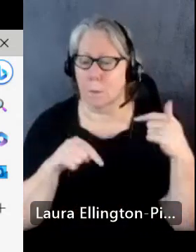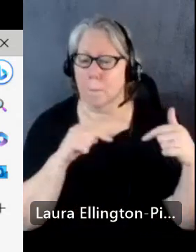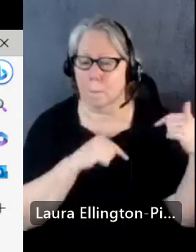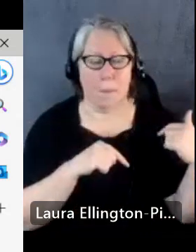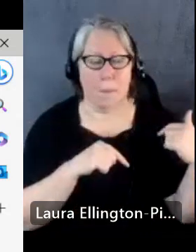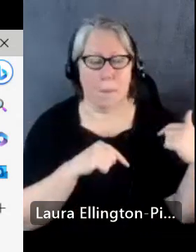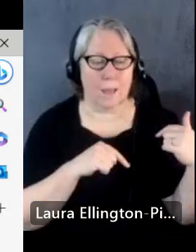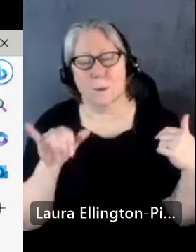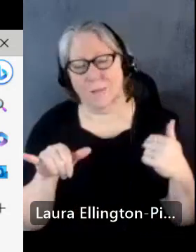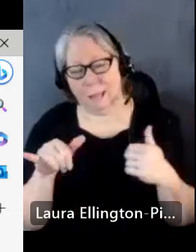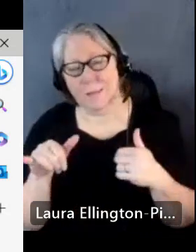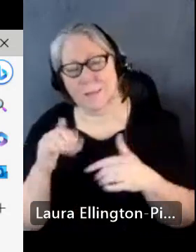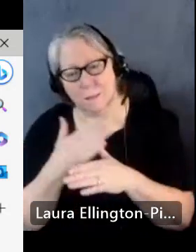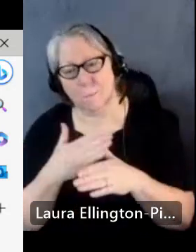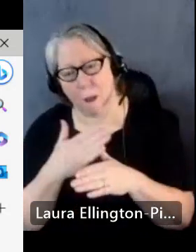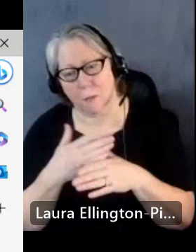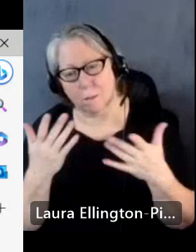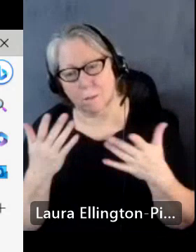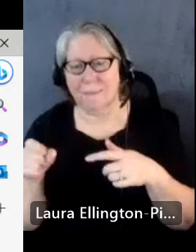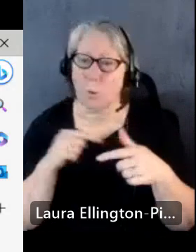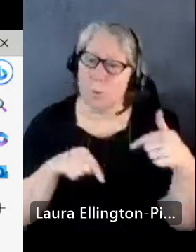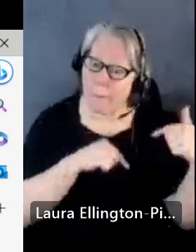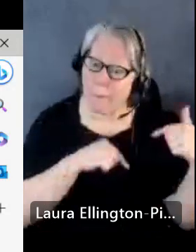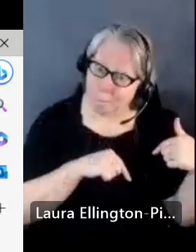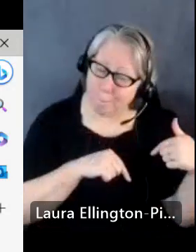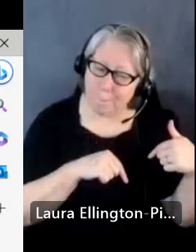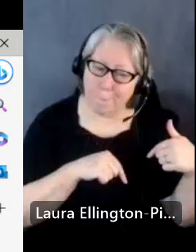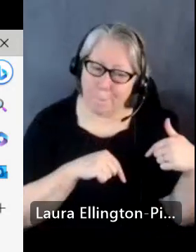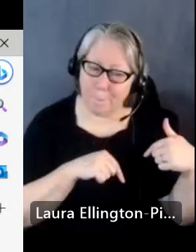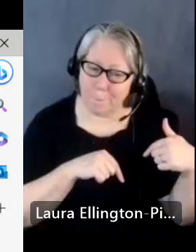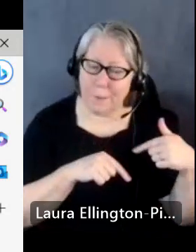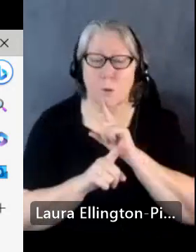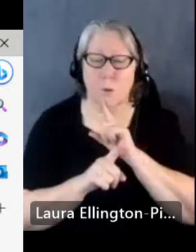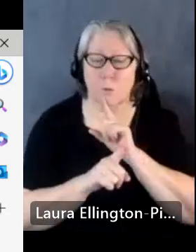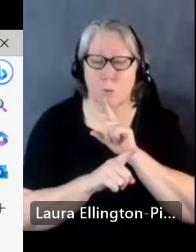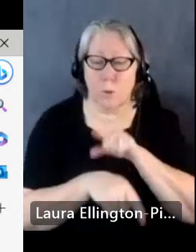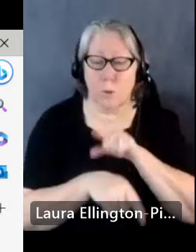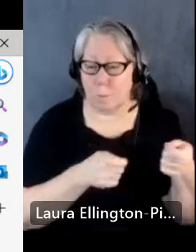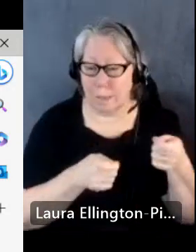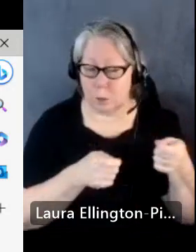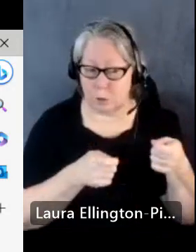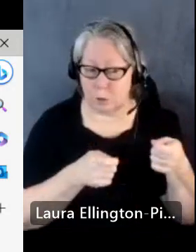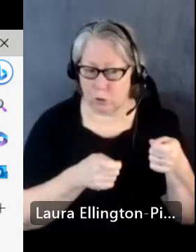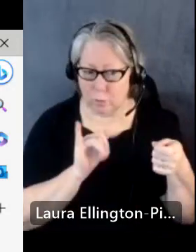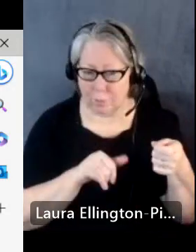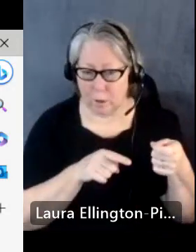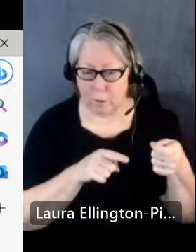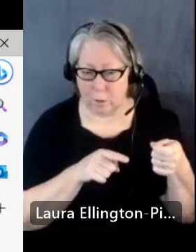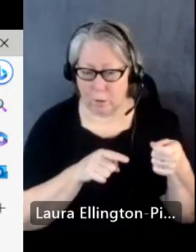annoying thing is I have to actually go back to report manager right here.